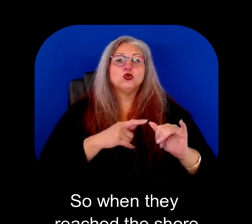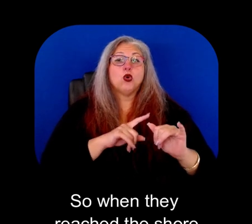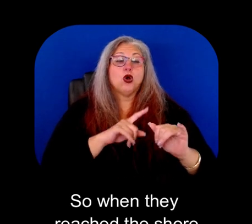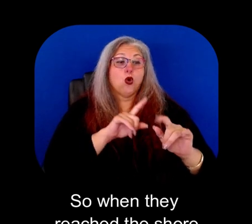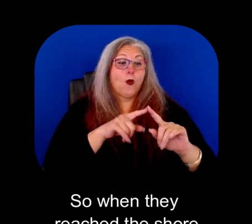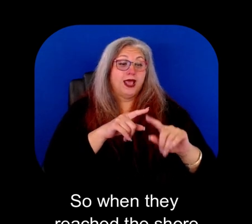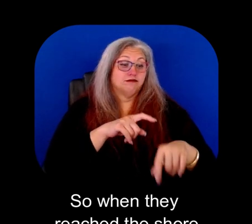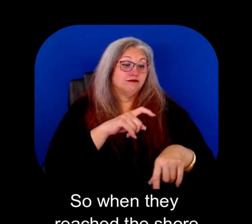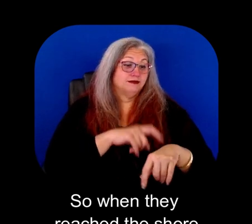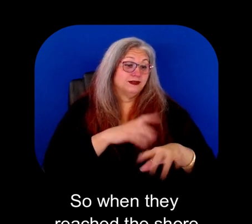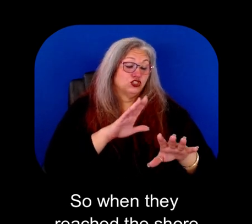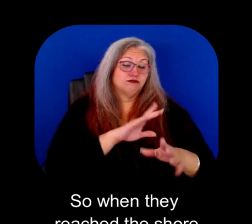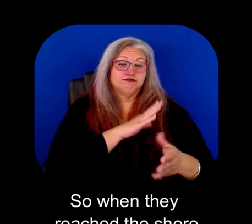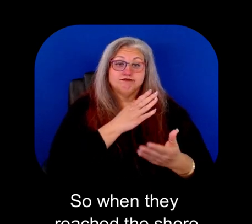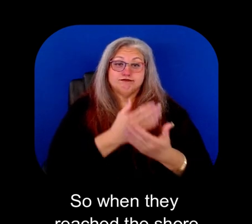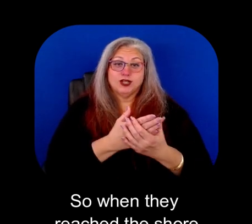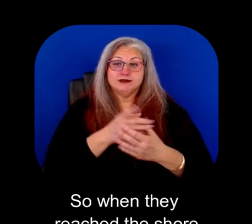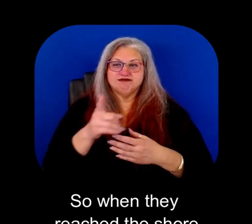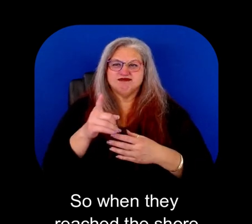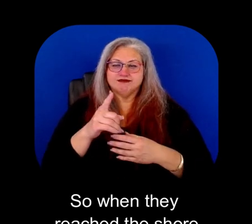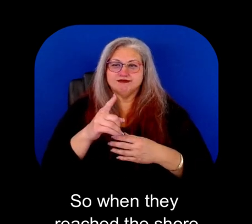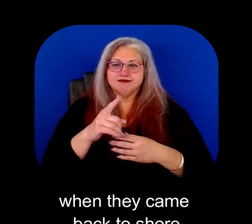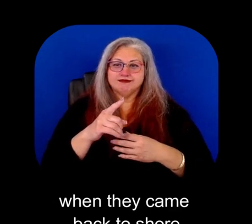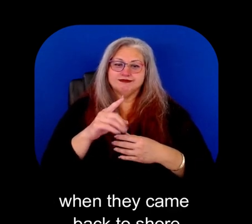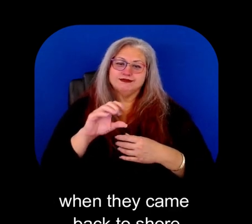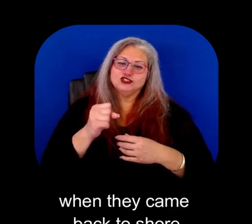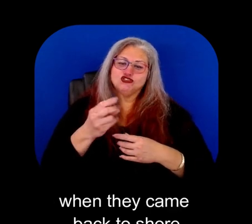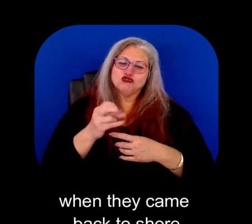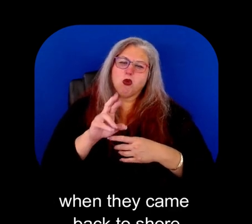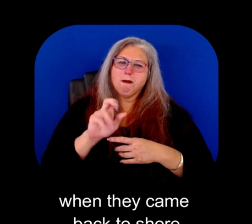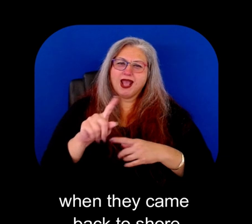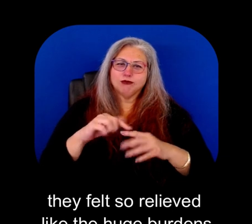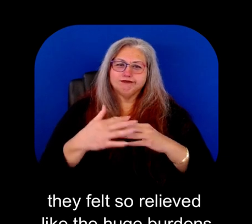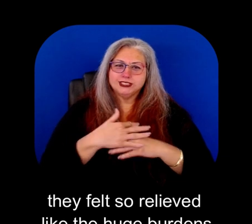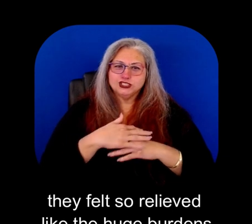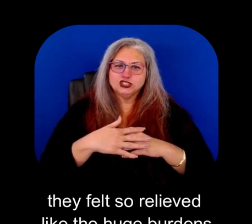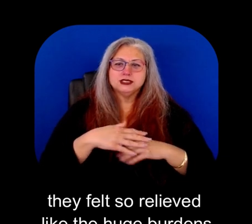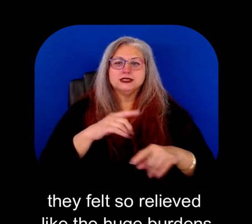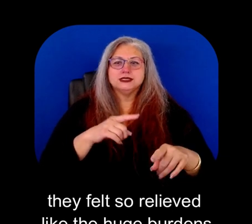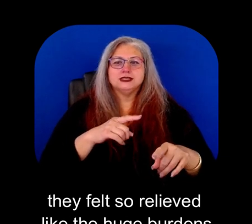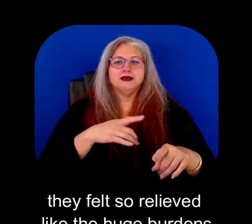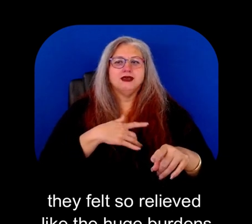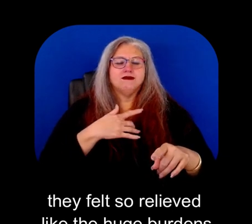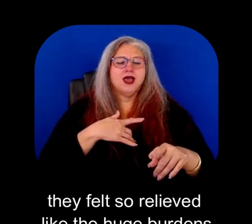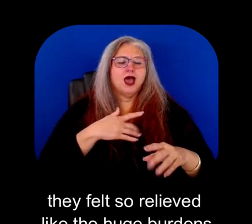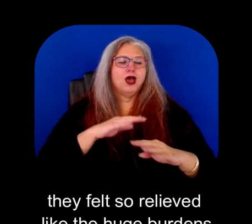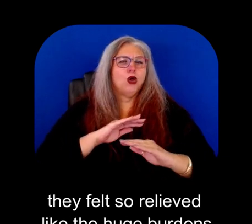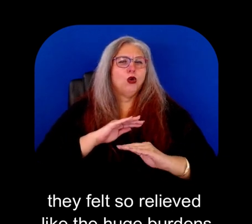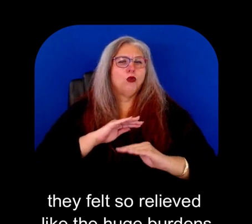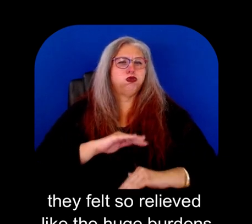So when they reached the shore, when they came back to shore, they felt so